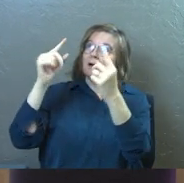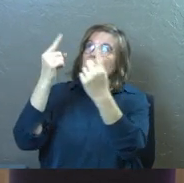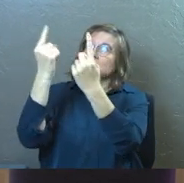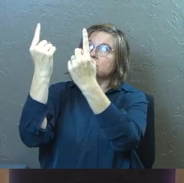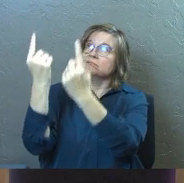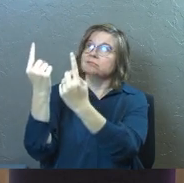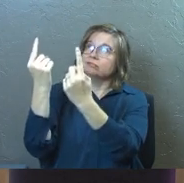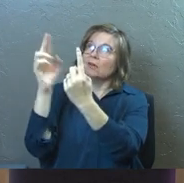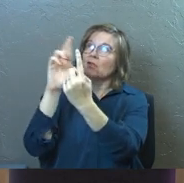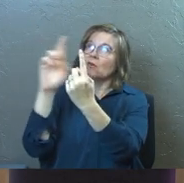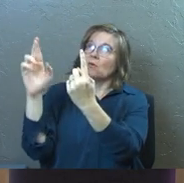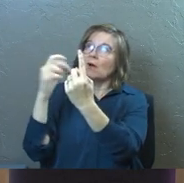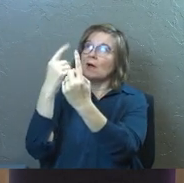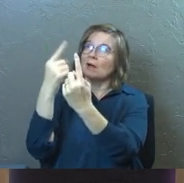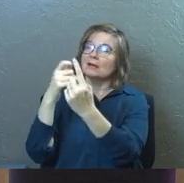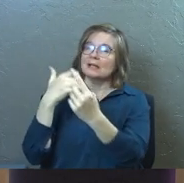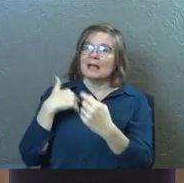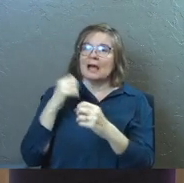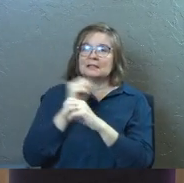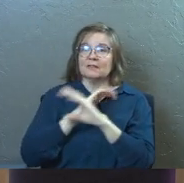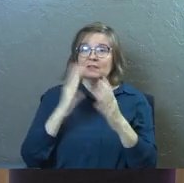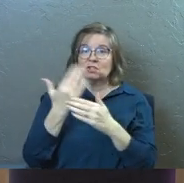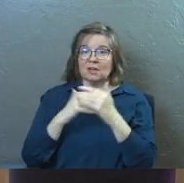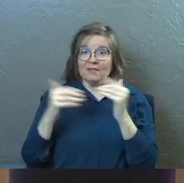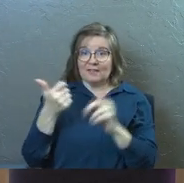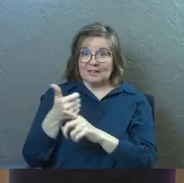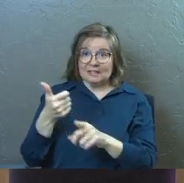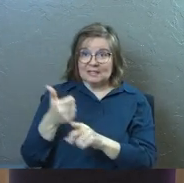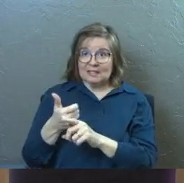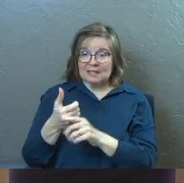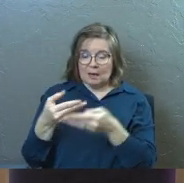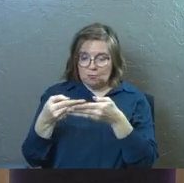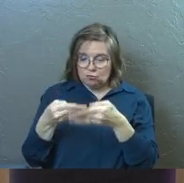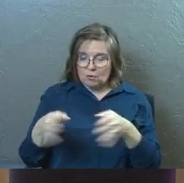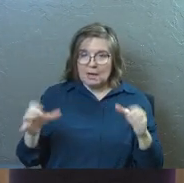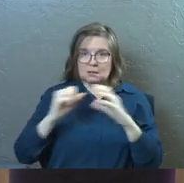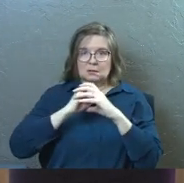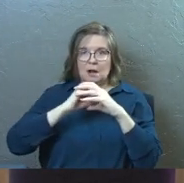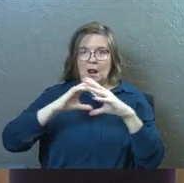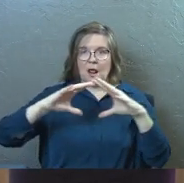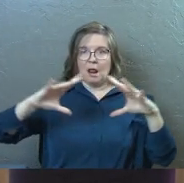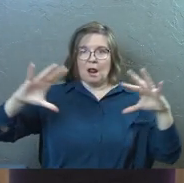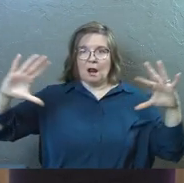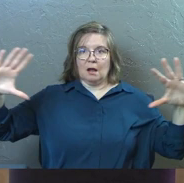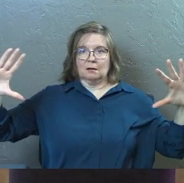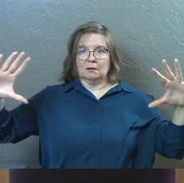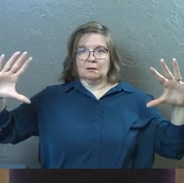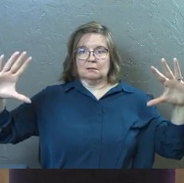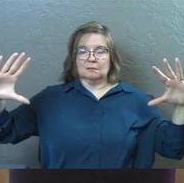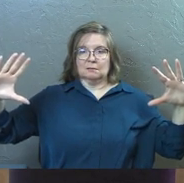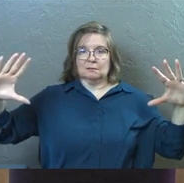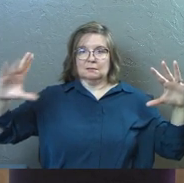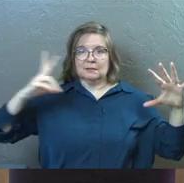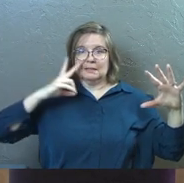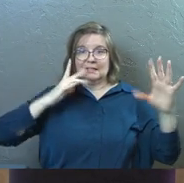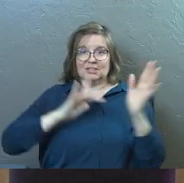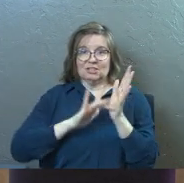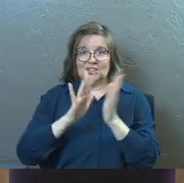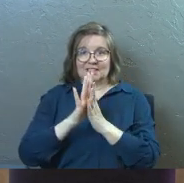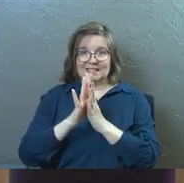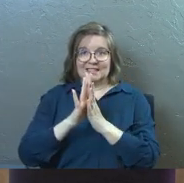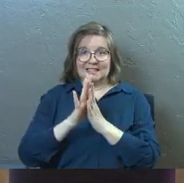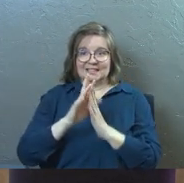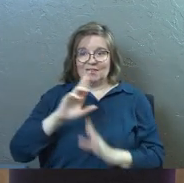at God's right hand. He has a vision of heaven itself, breaks open right in that moment. And Jesus